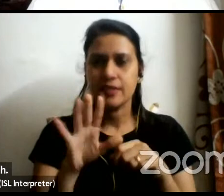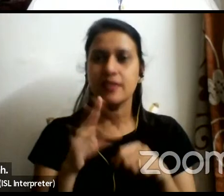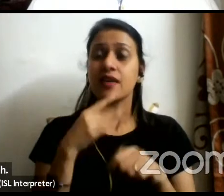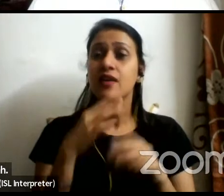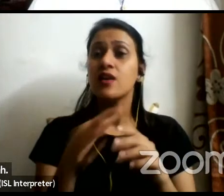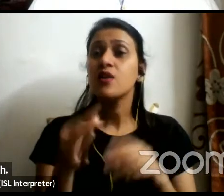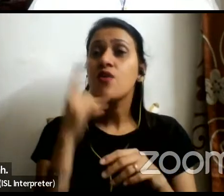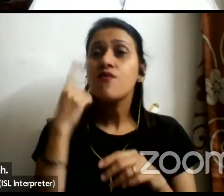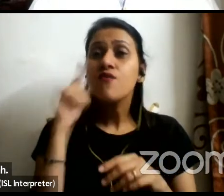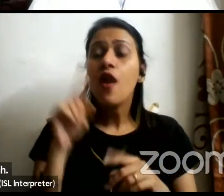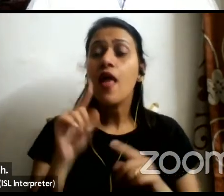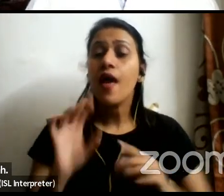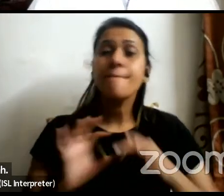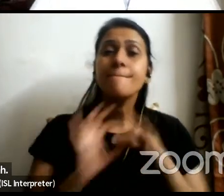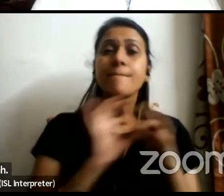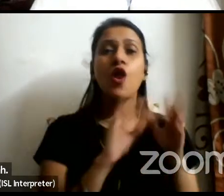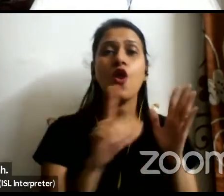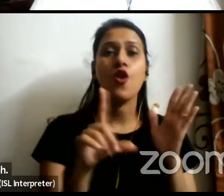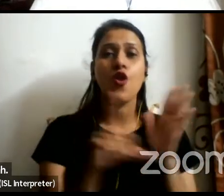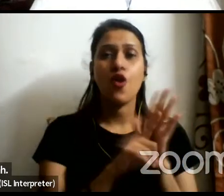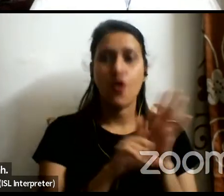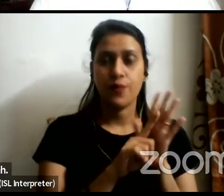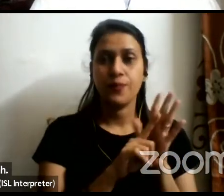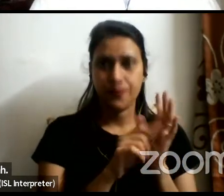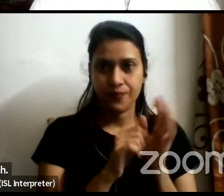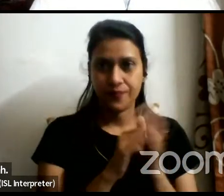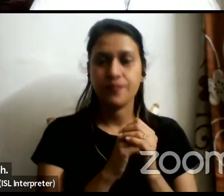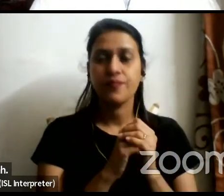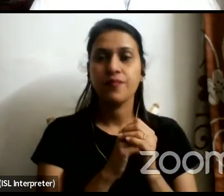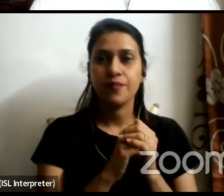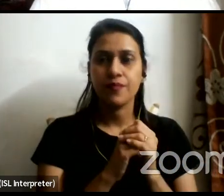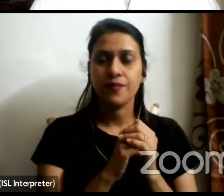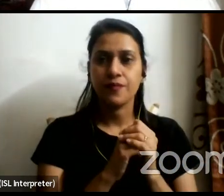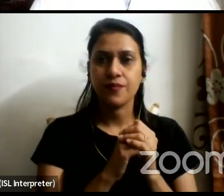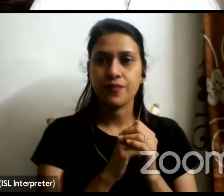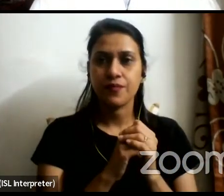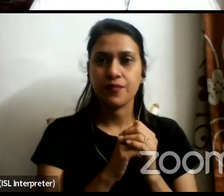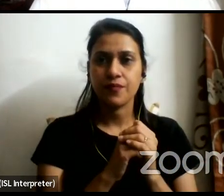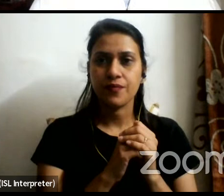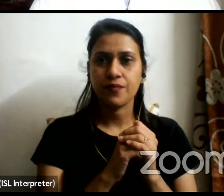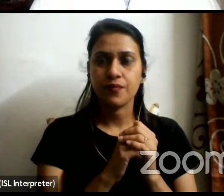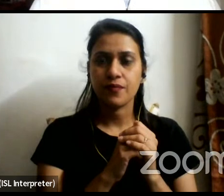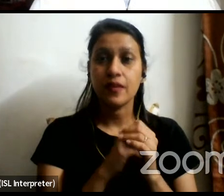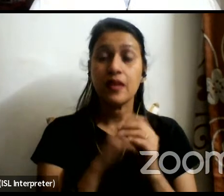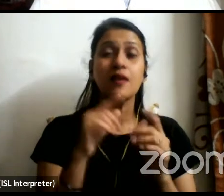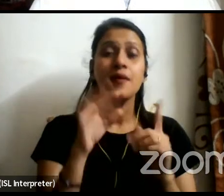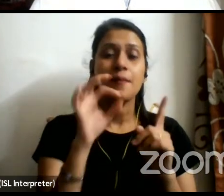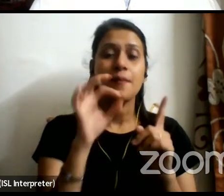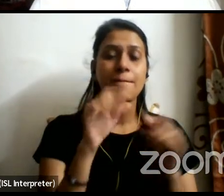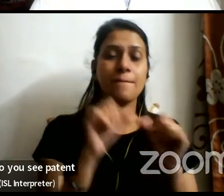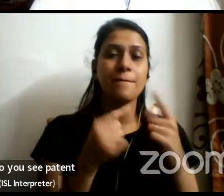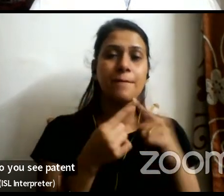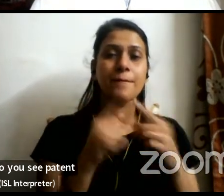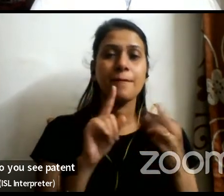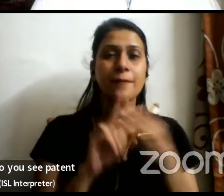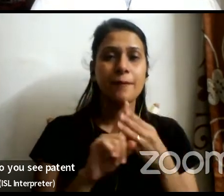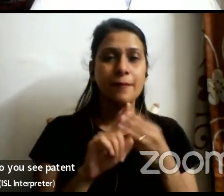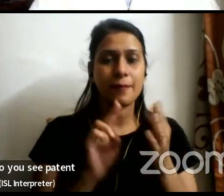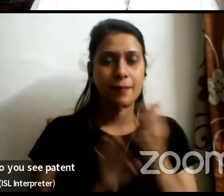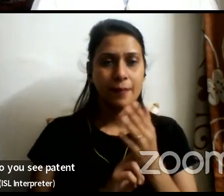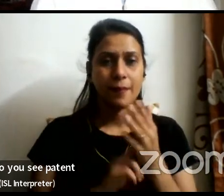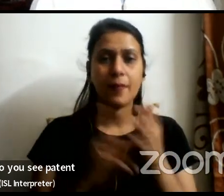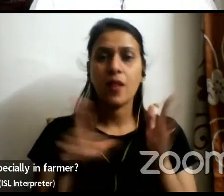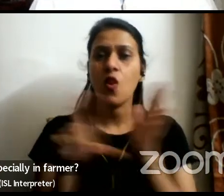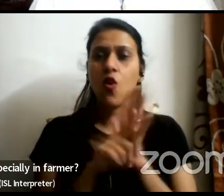patent laws. The question reads, do you see patent law coming against competition law, especially in pharma? But this is perhaps